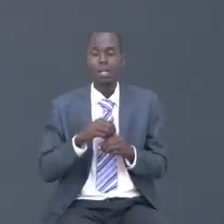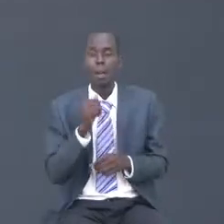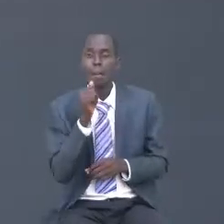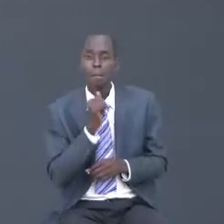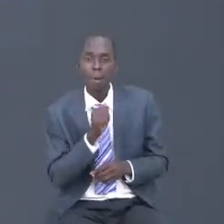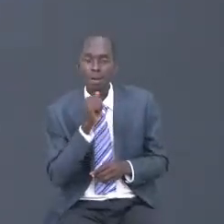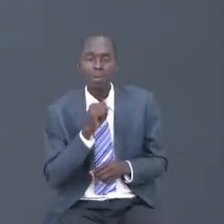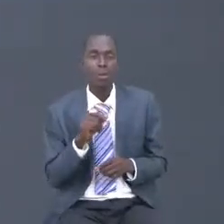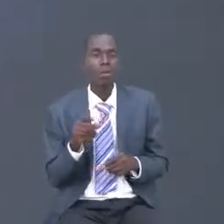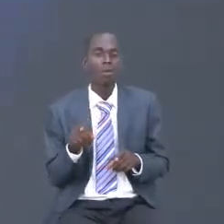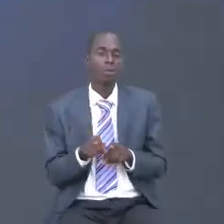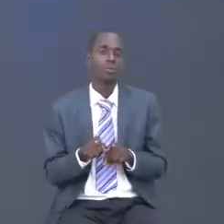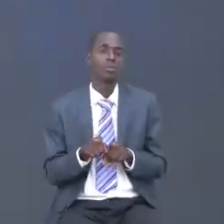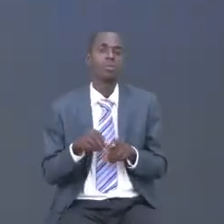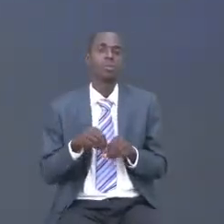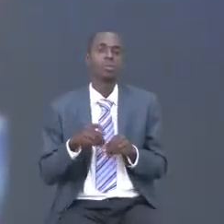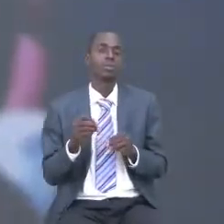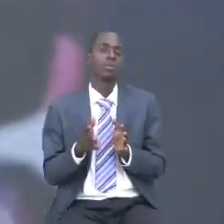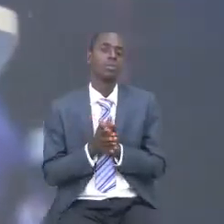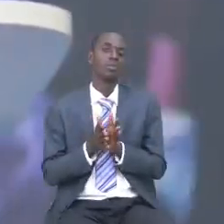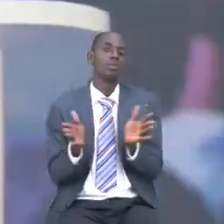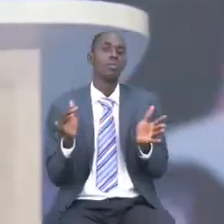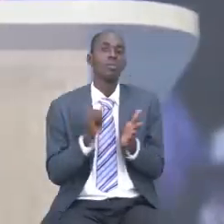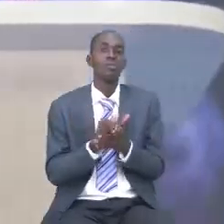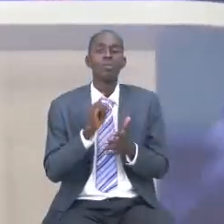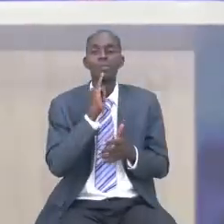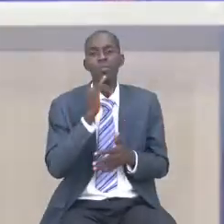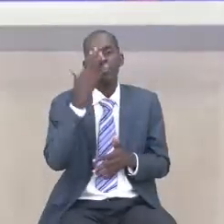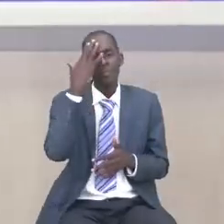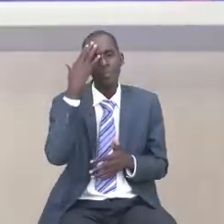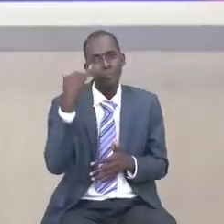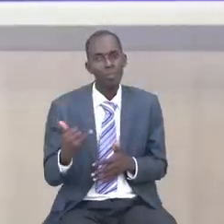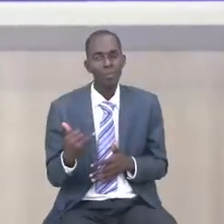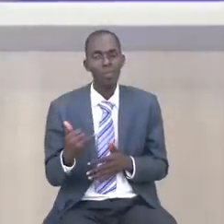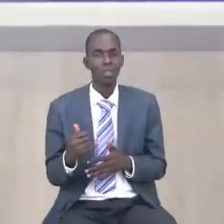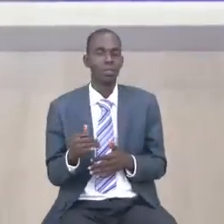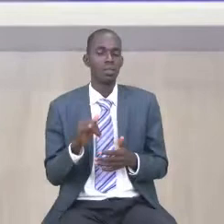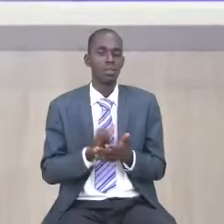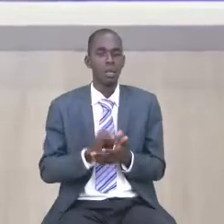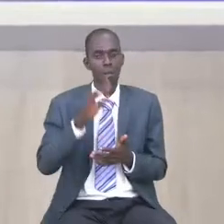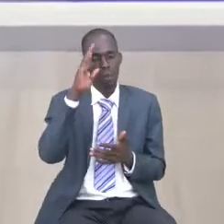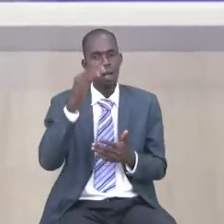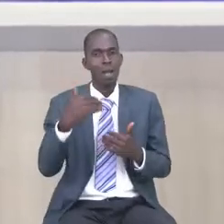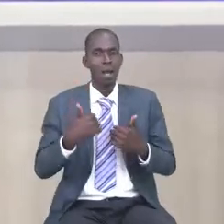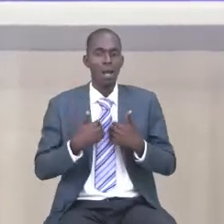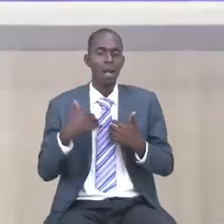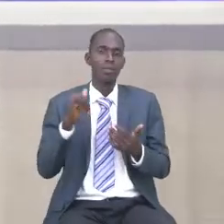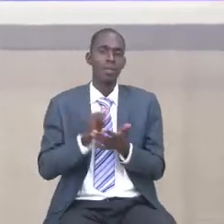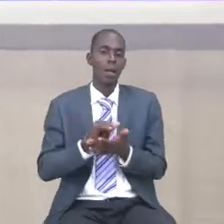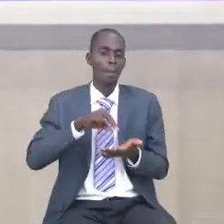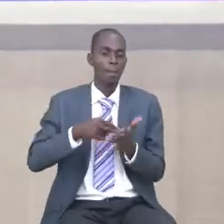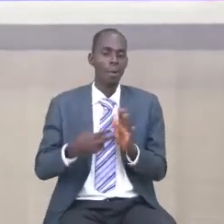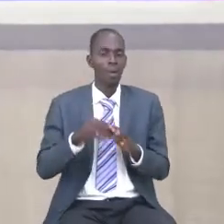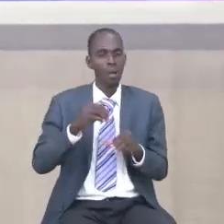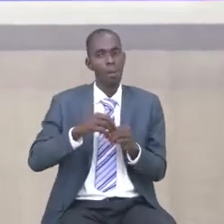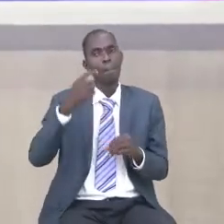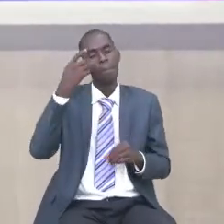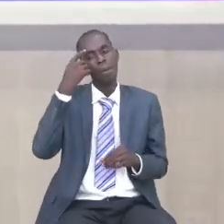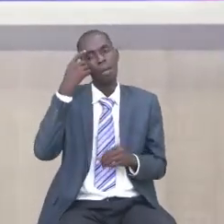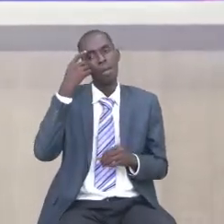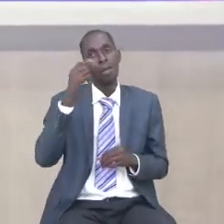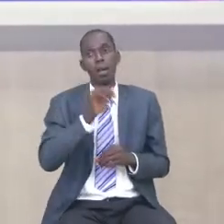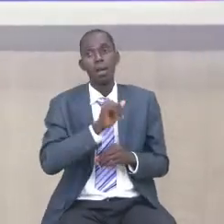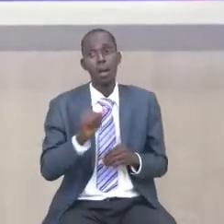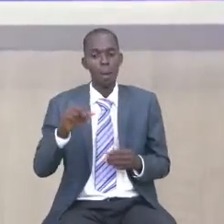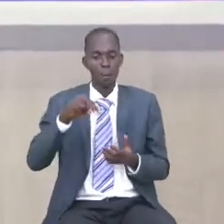in the public. That's why he had that purpose in mind, a